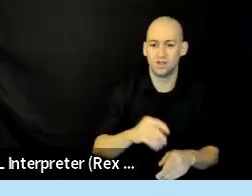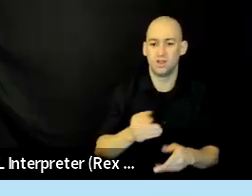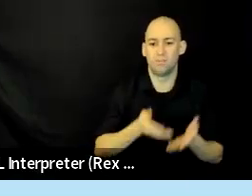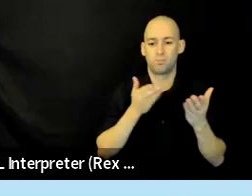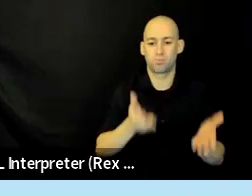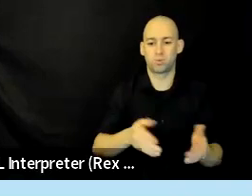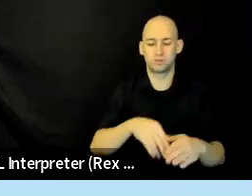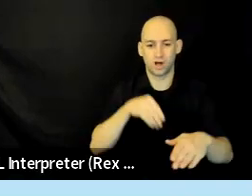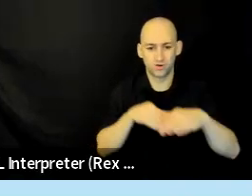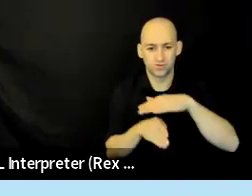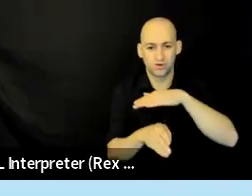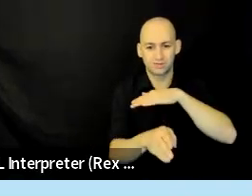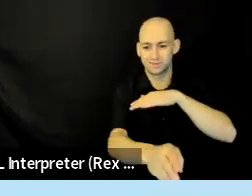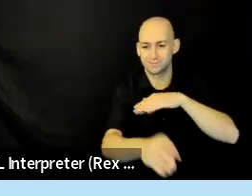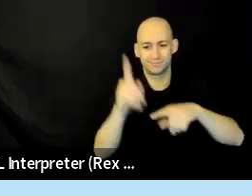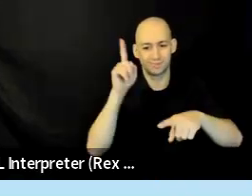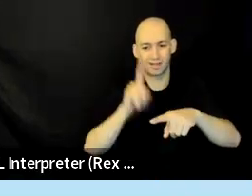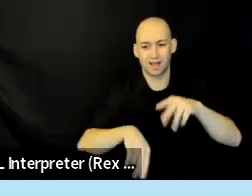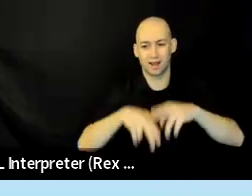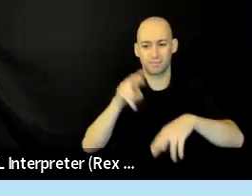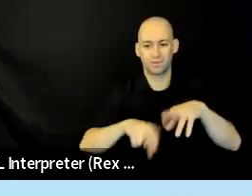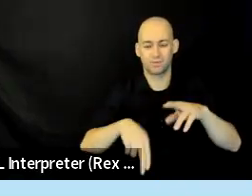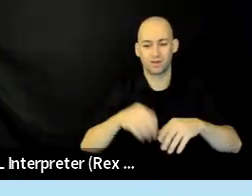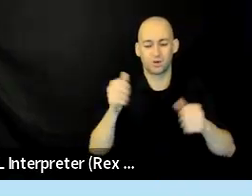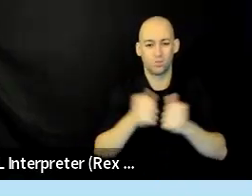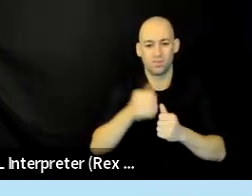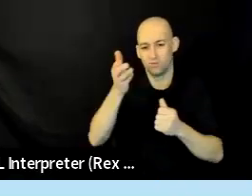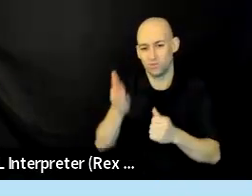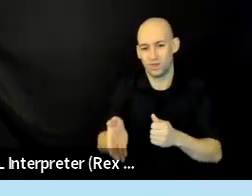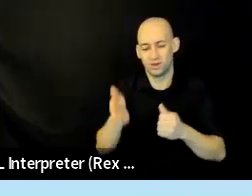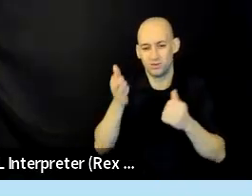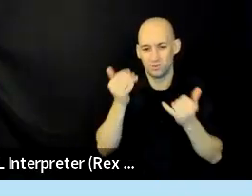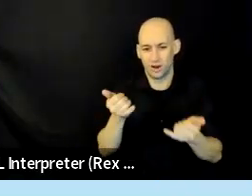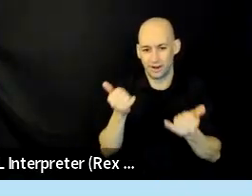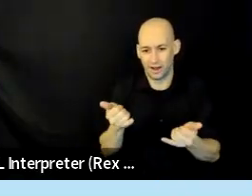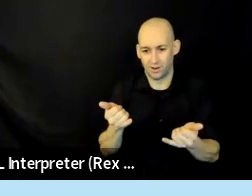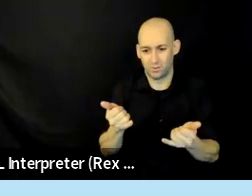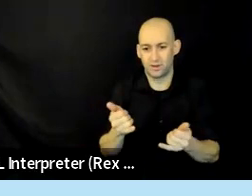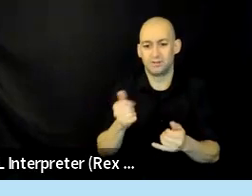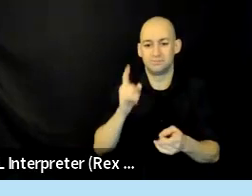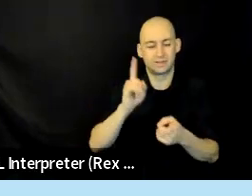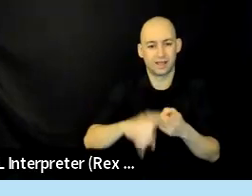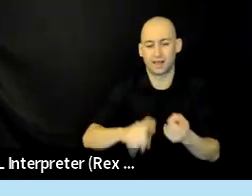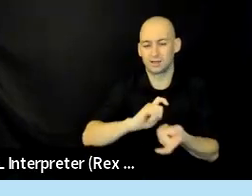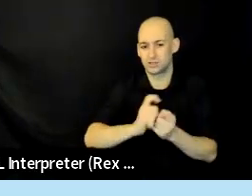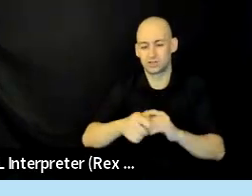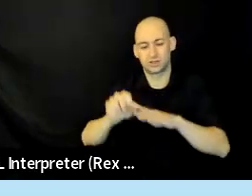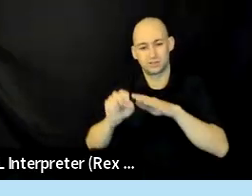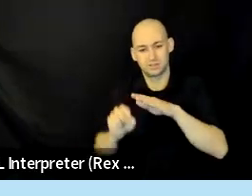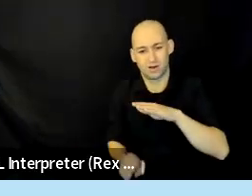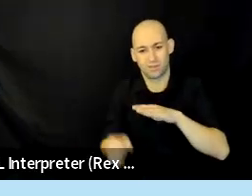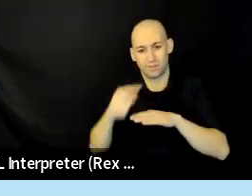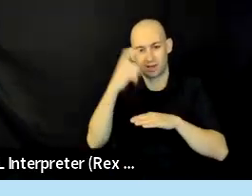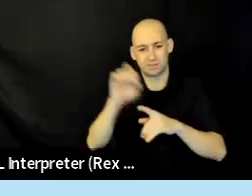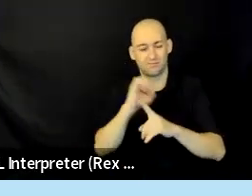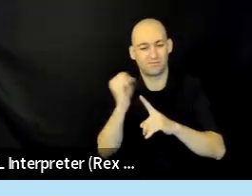be constructed within the existing state right-of-way. The undercrossing cannot be shifted to the south due to environmentally sensitive